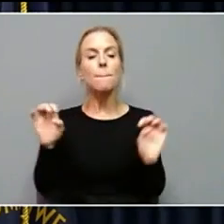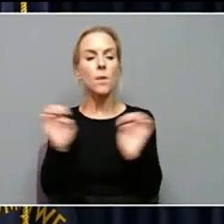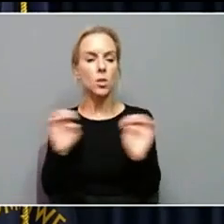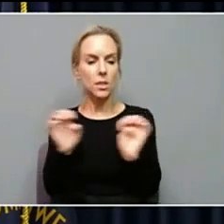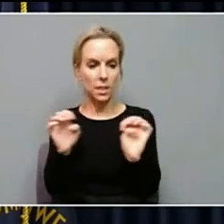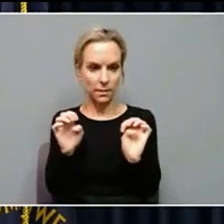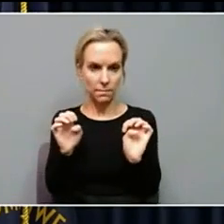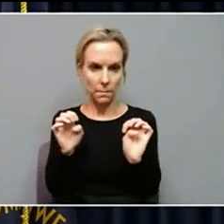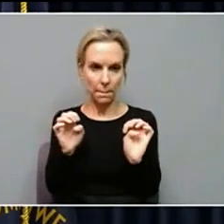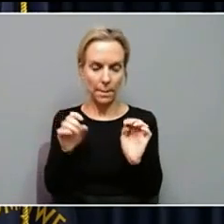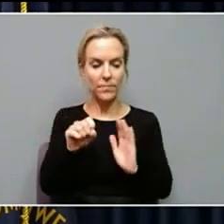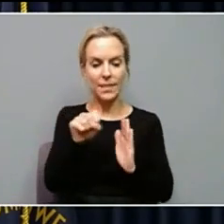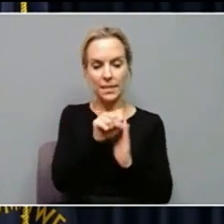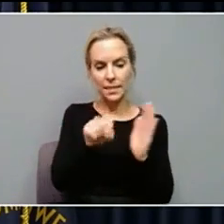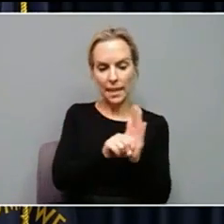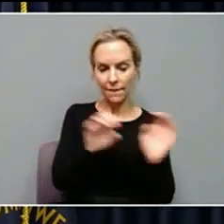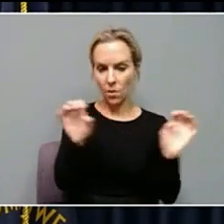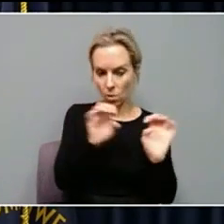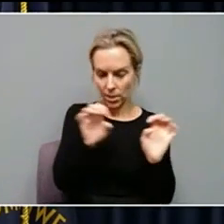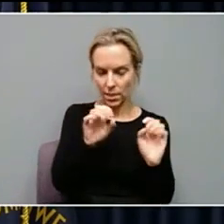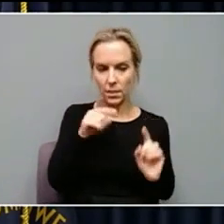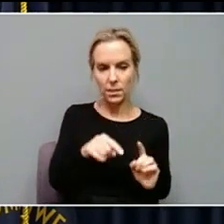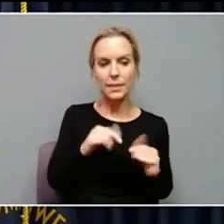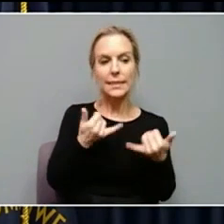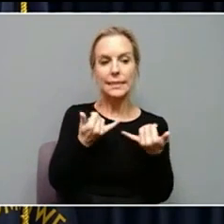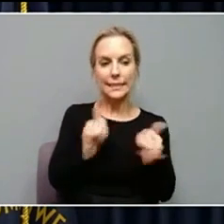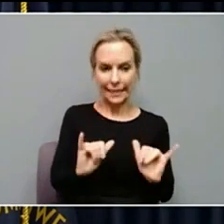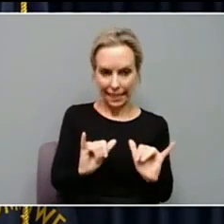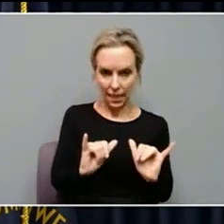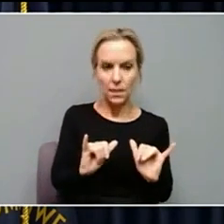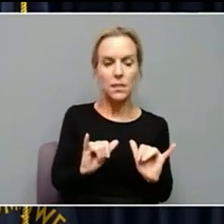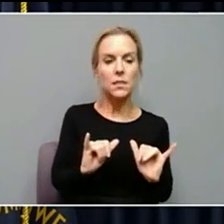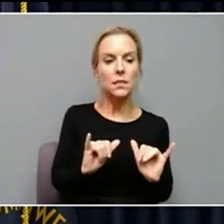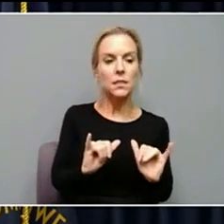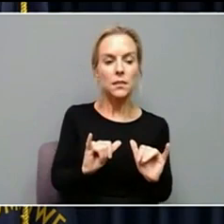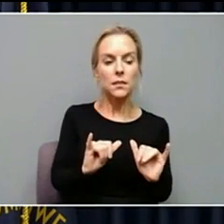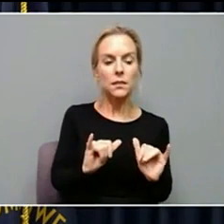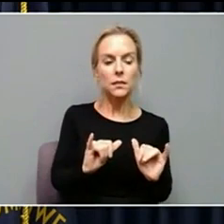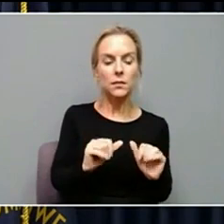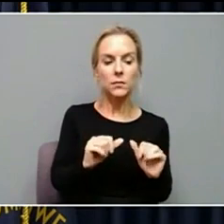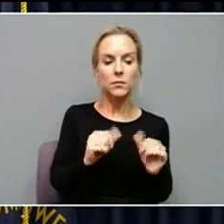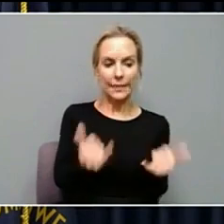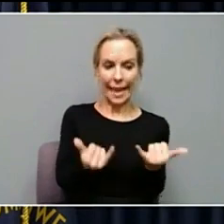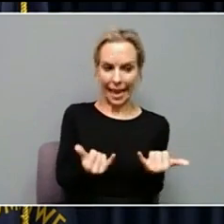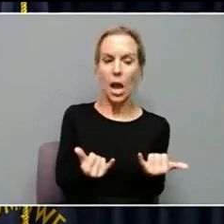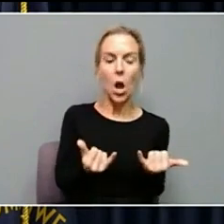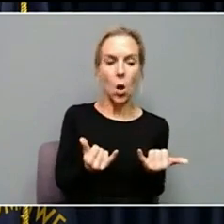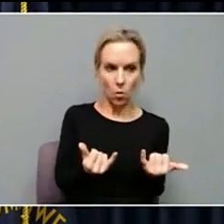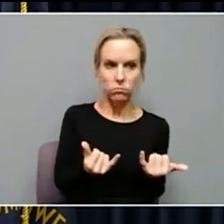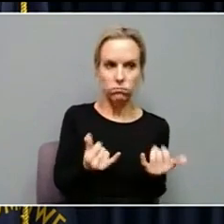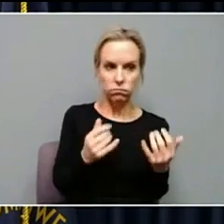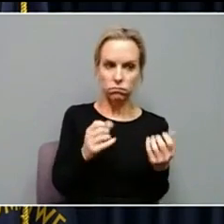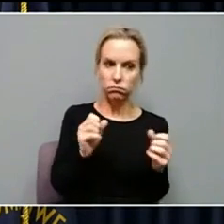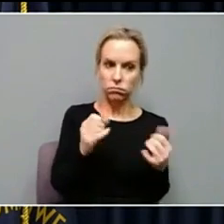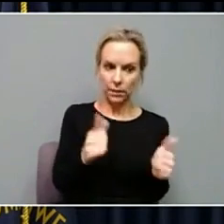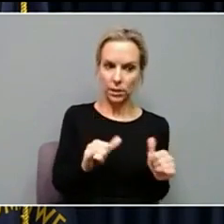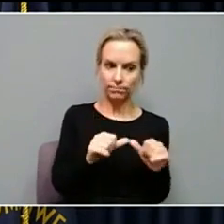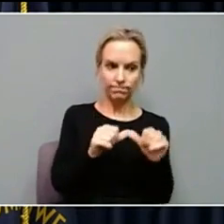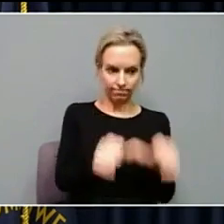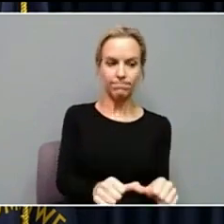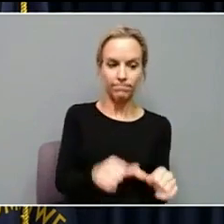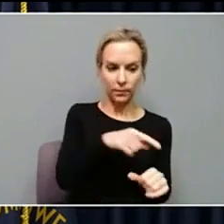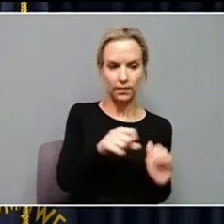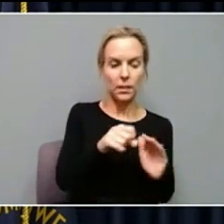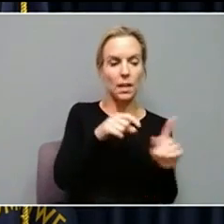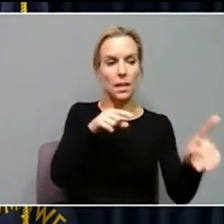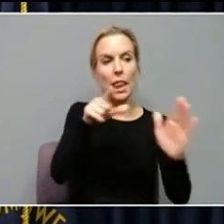the state of emergency is still in effect because leaders of the legislature and I agree that